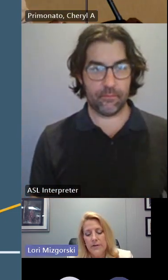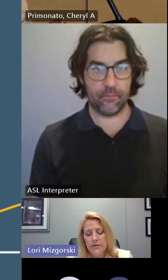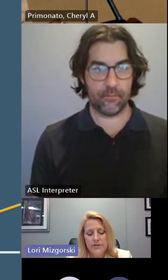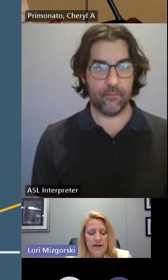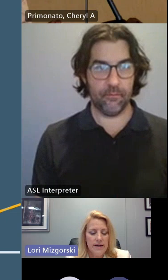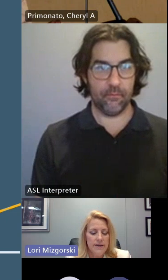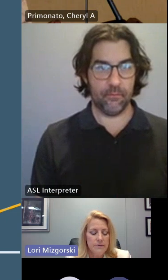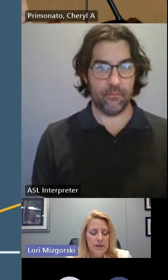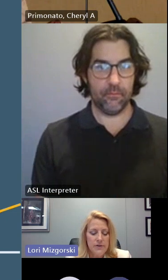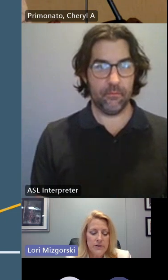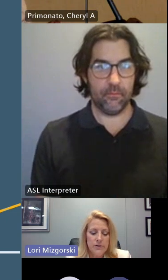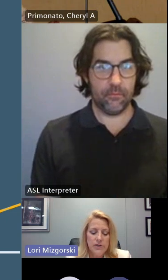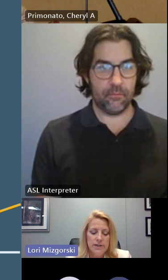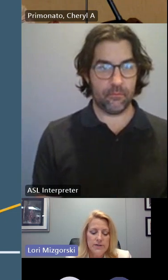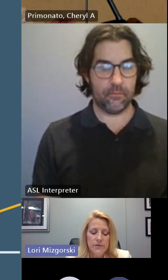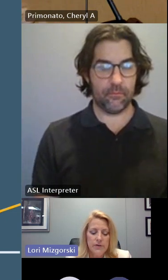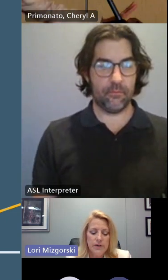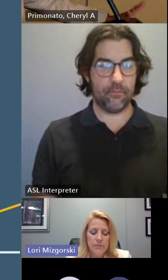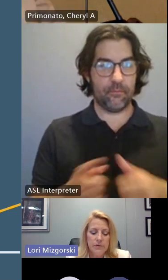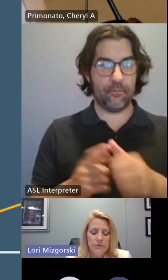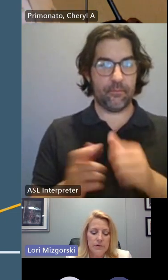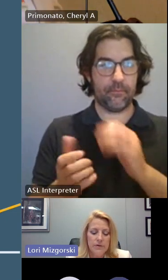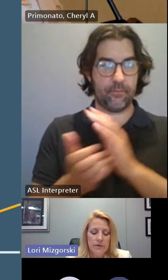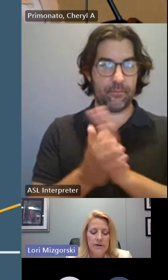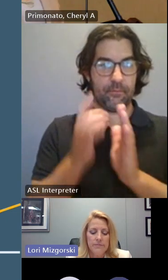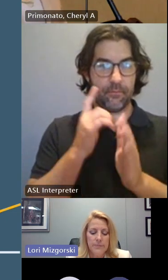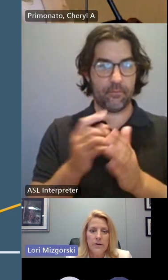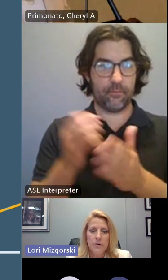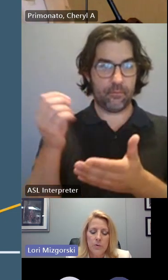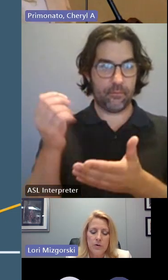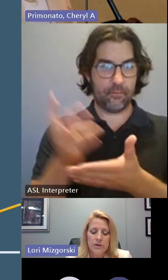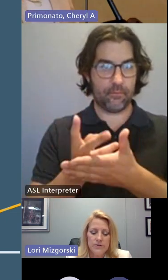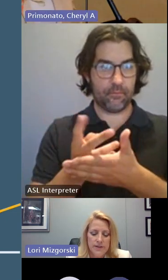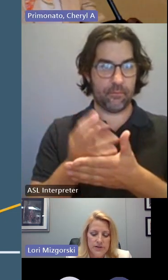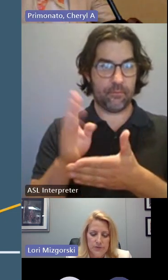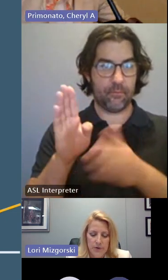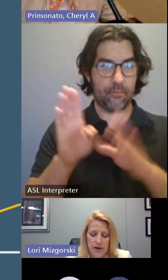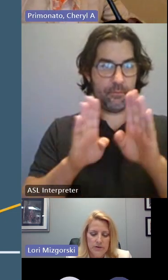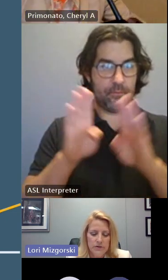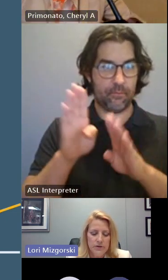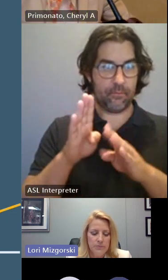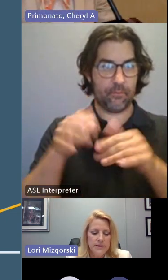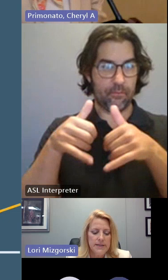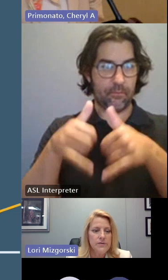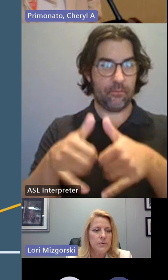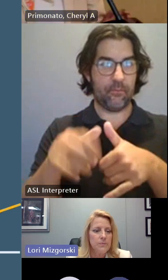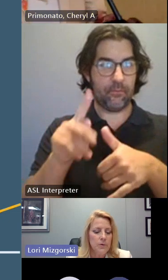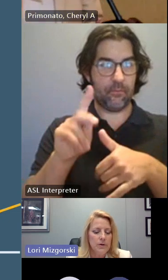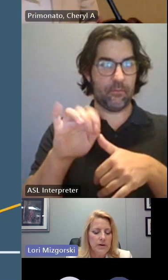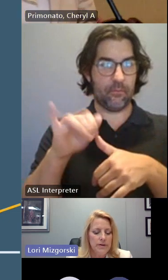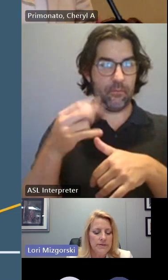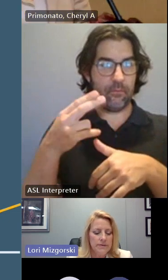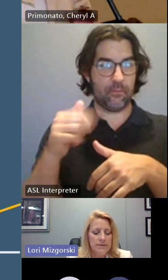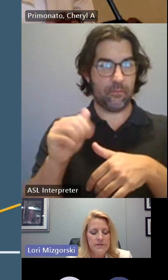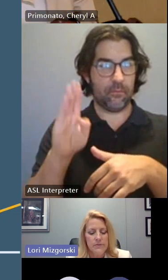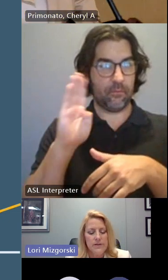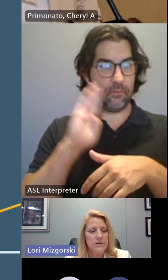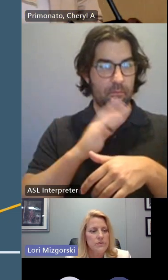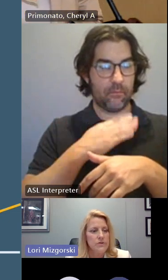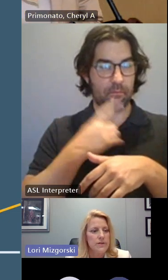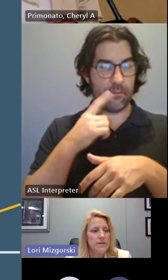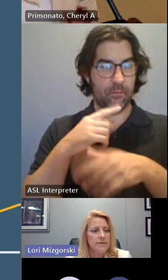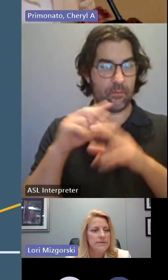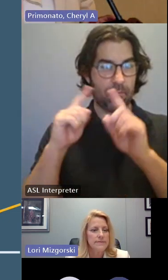Okay, the first resolution is for the approval of bid awards. Keisha Brown, could you please report on